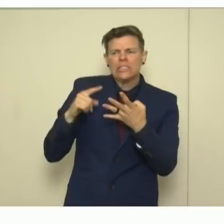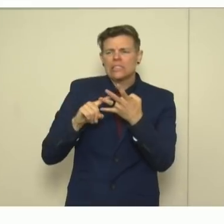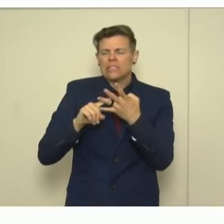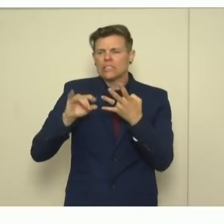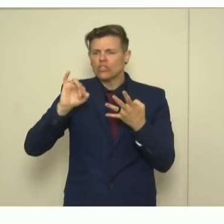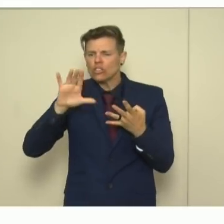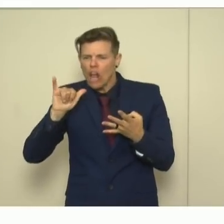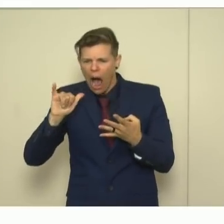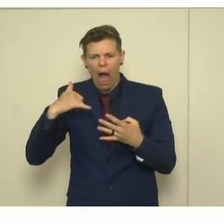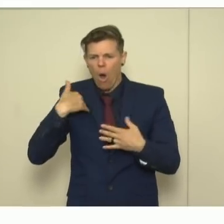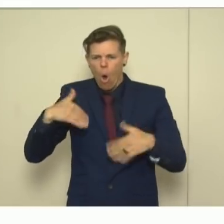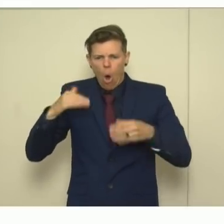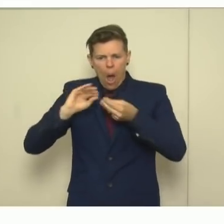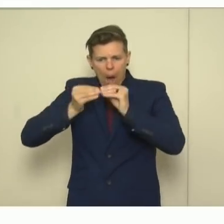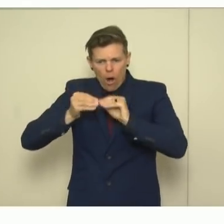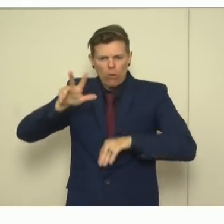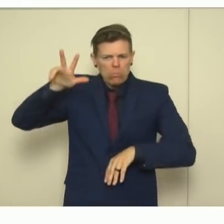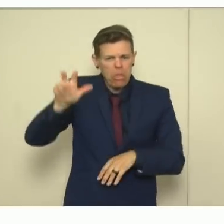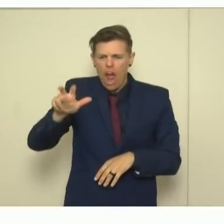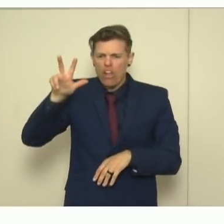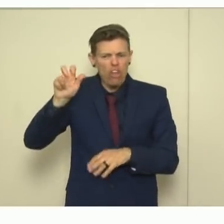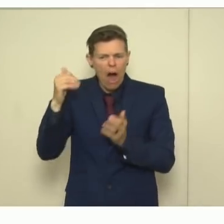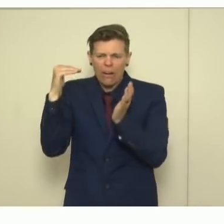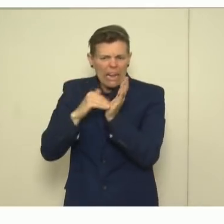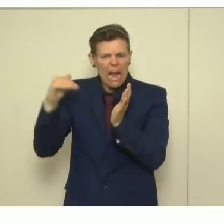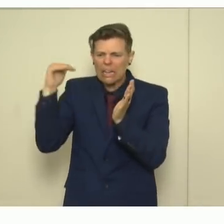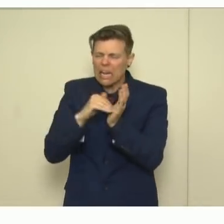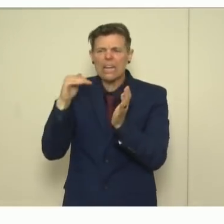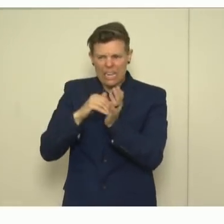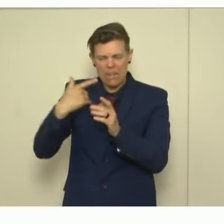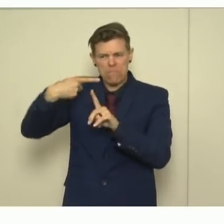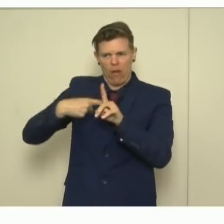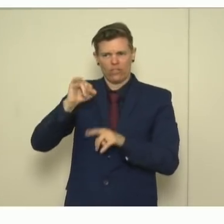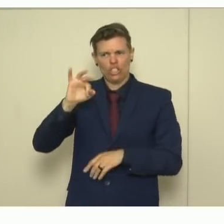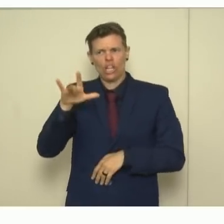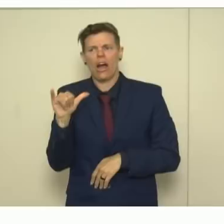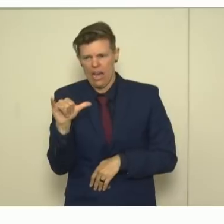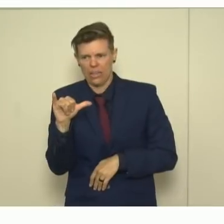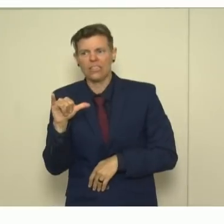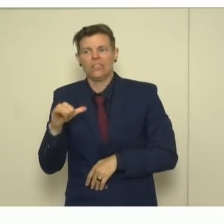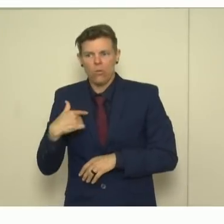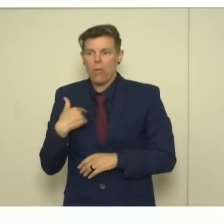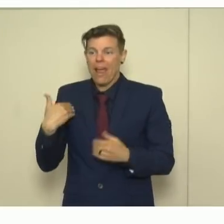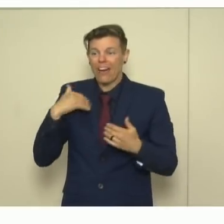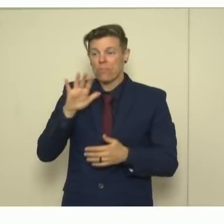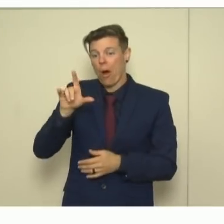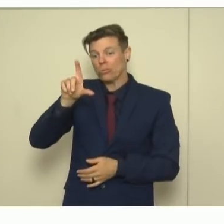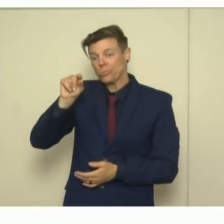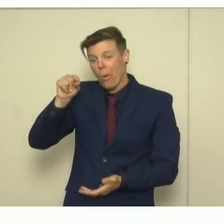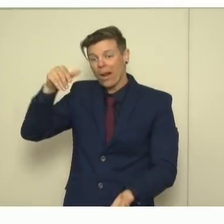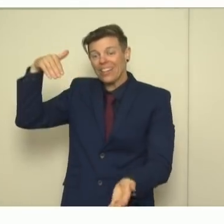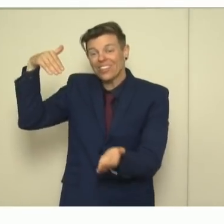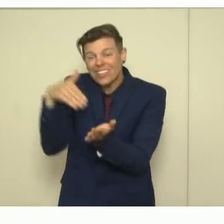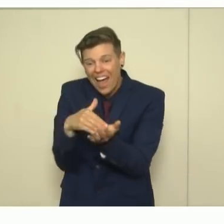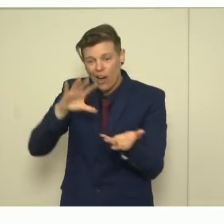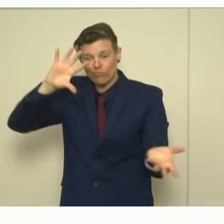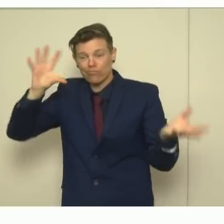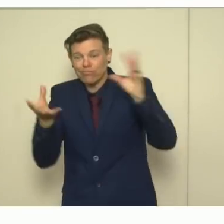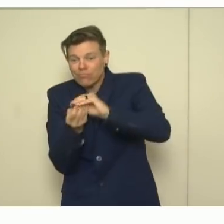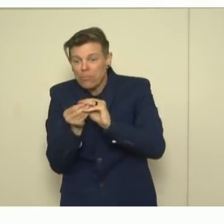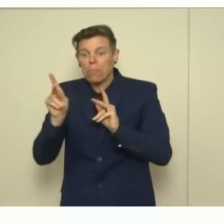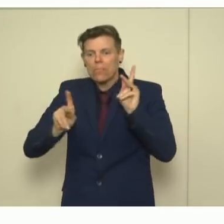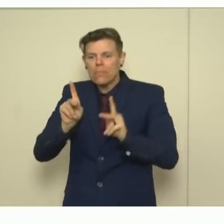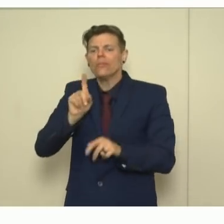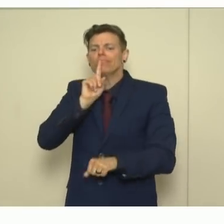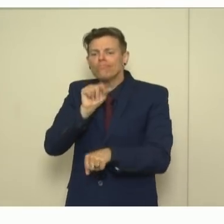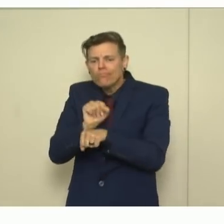20,000 people in New Mexico at one time who could have transmitted COVID to others. So I think for those in the press who